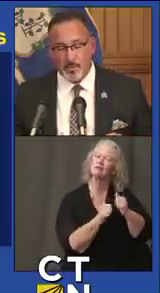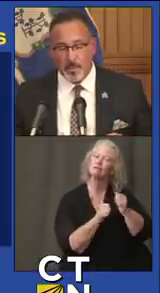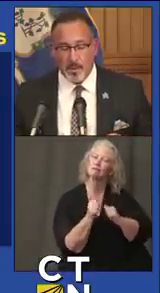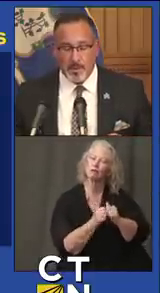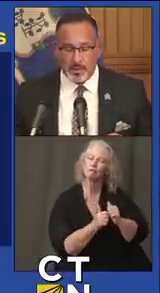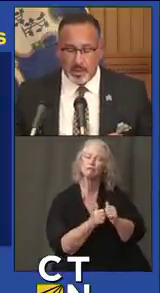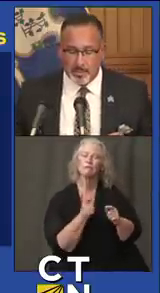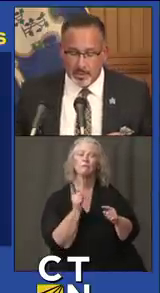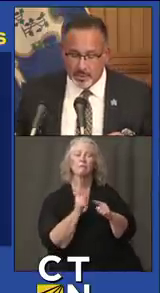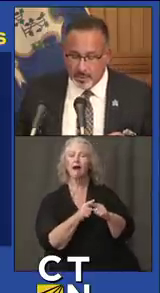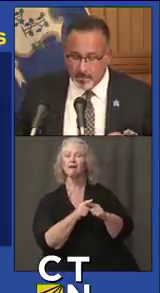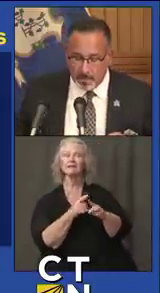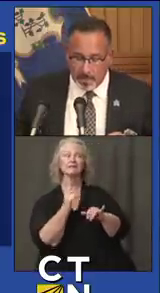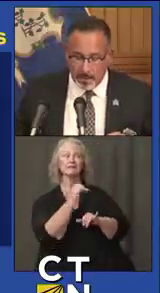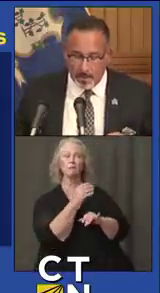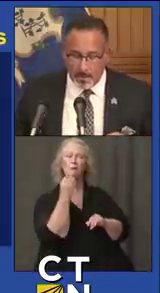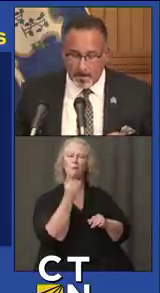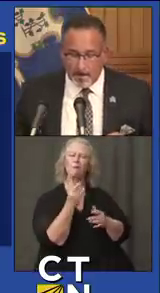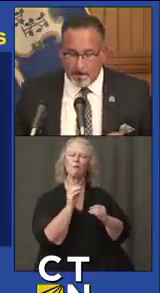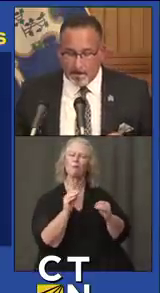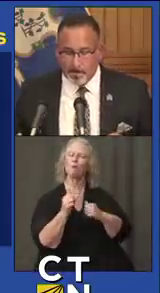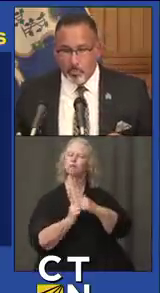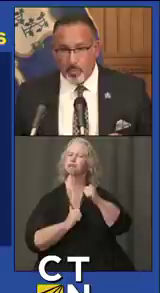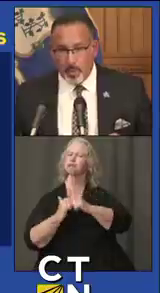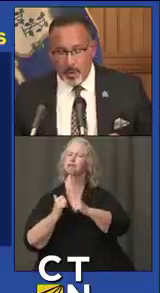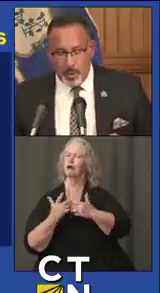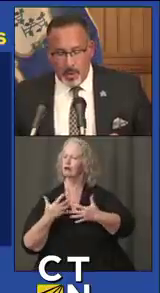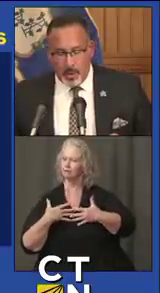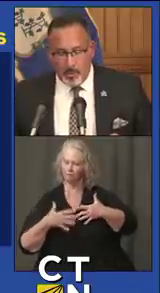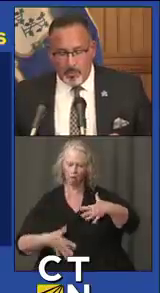school. Next slide, please.